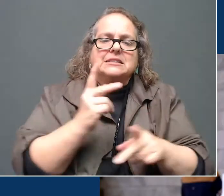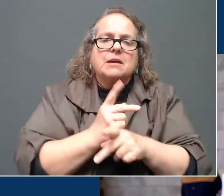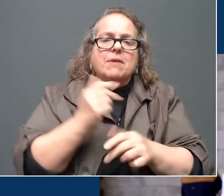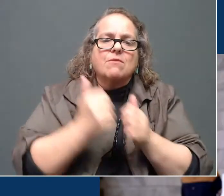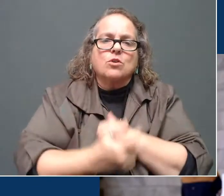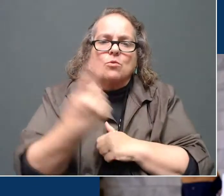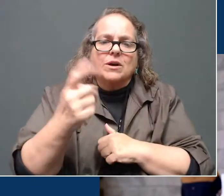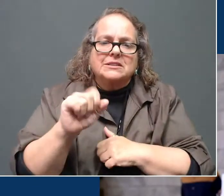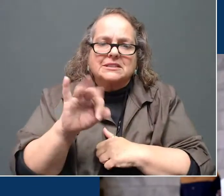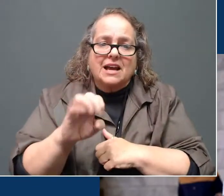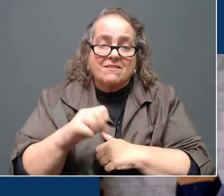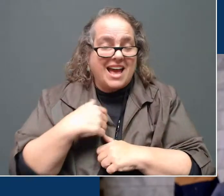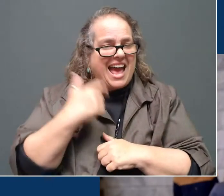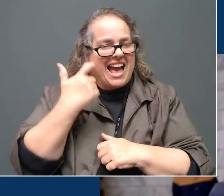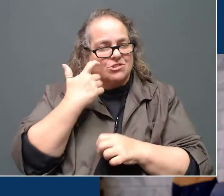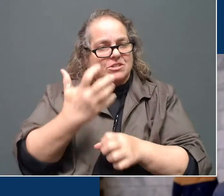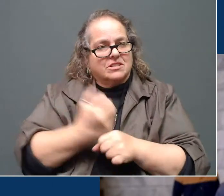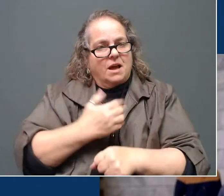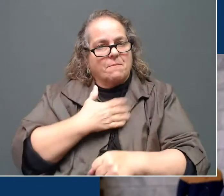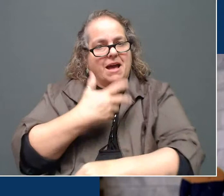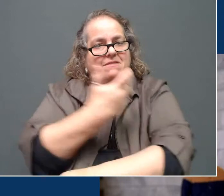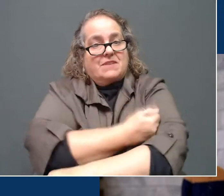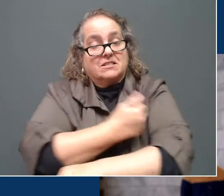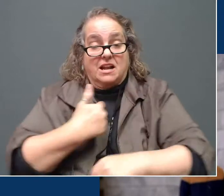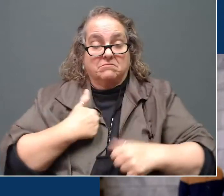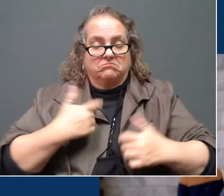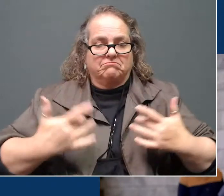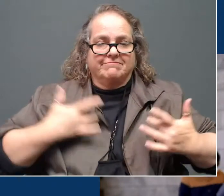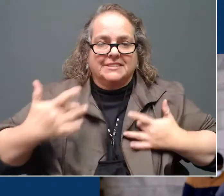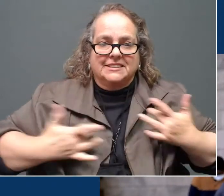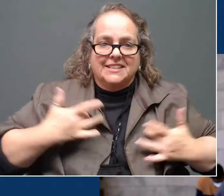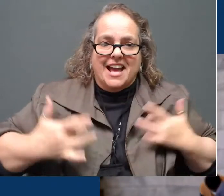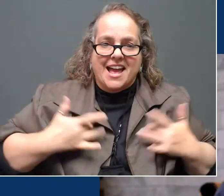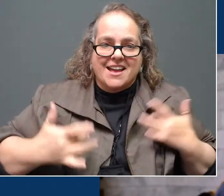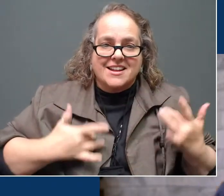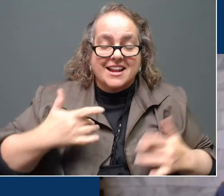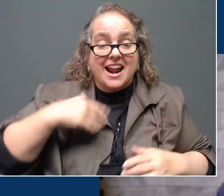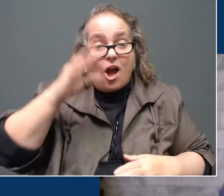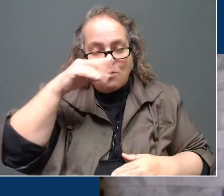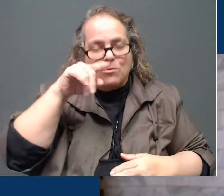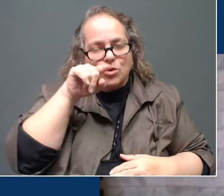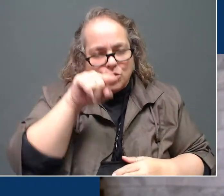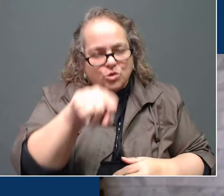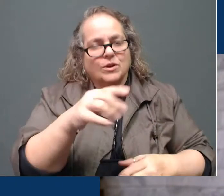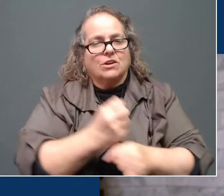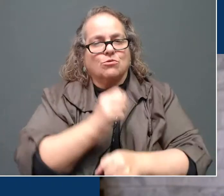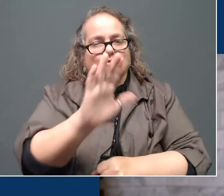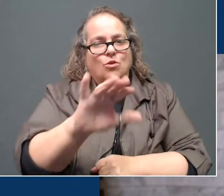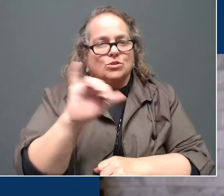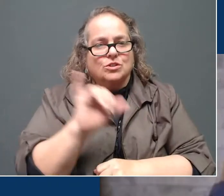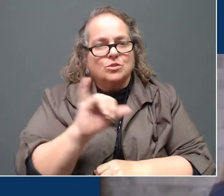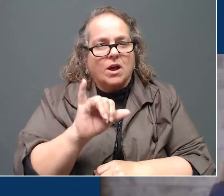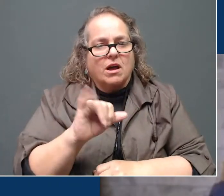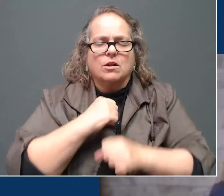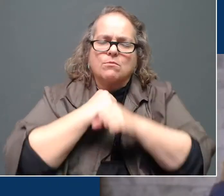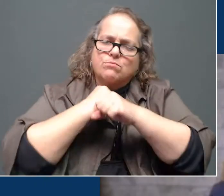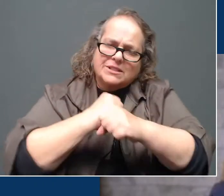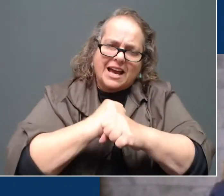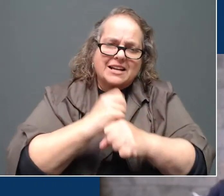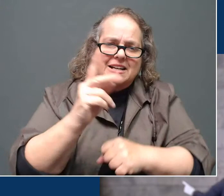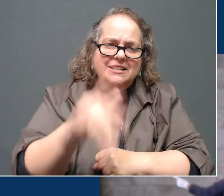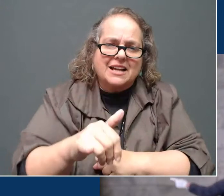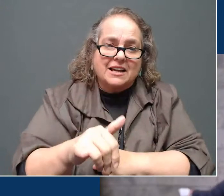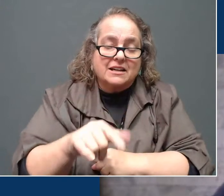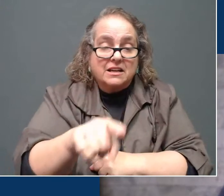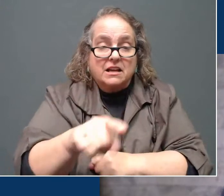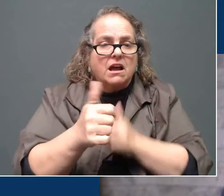just got my vaccine and I'm excited about it. I hope you get yours as well. Let's protect Kentucky. So follow the